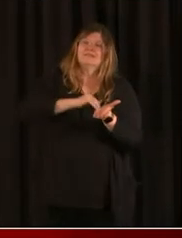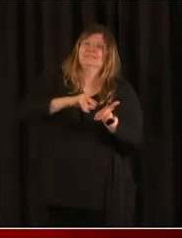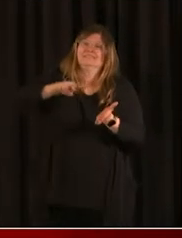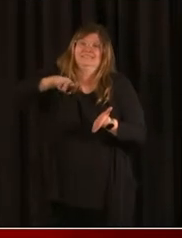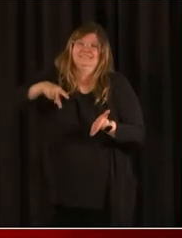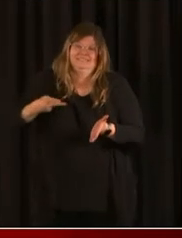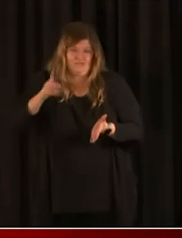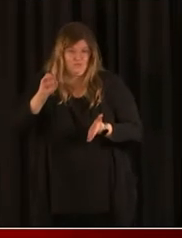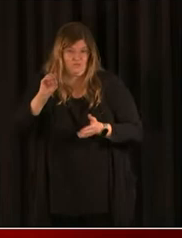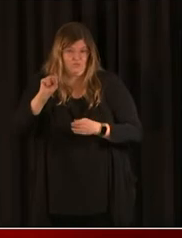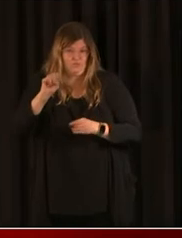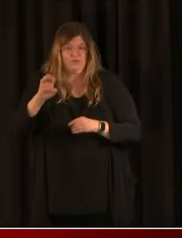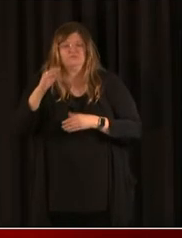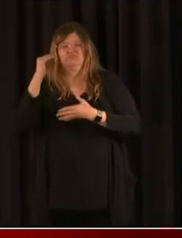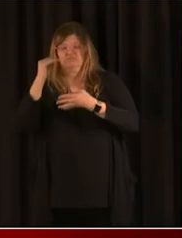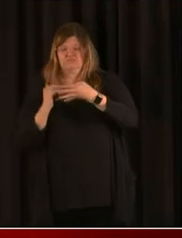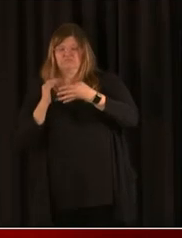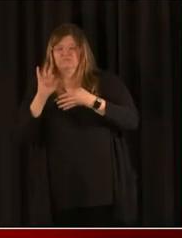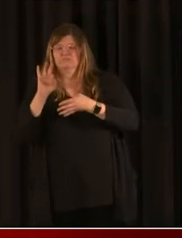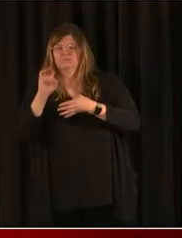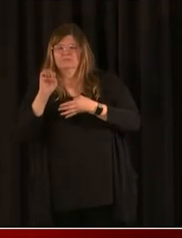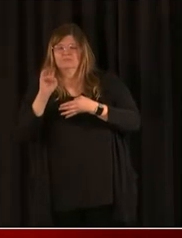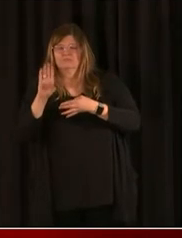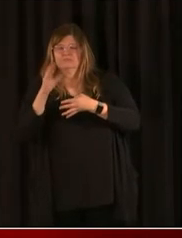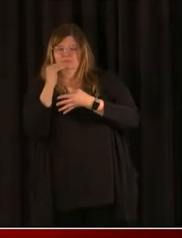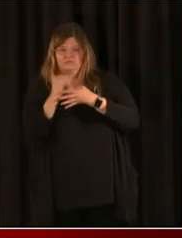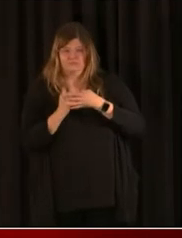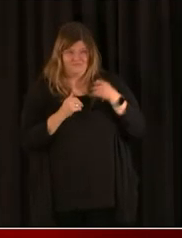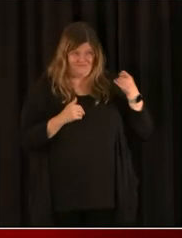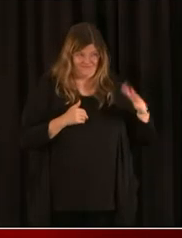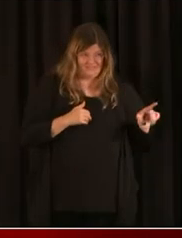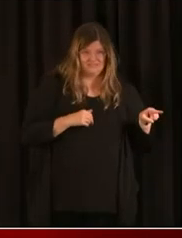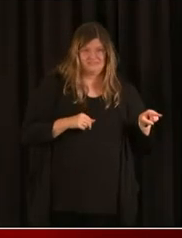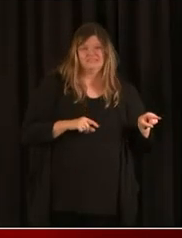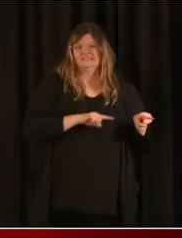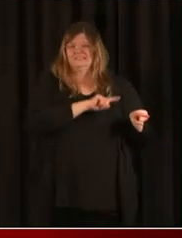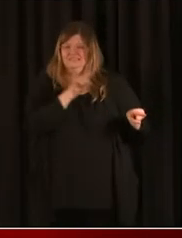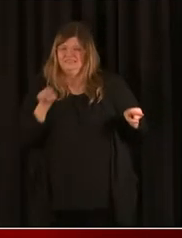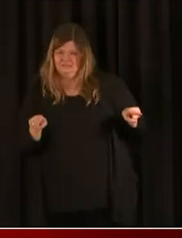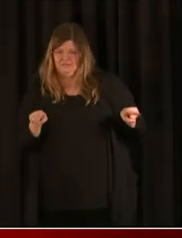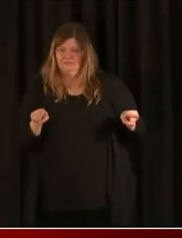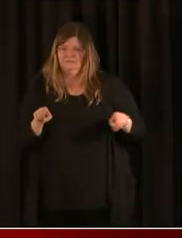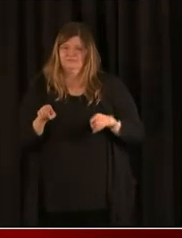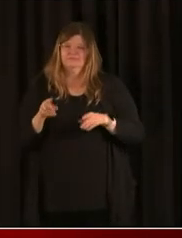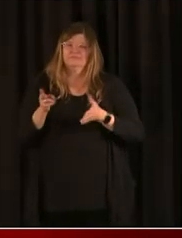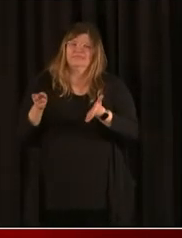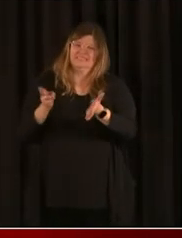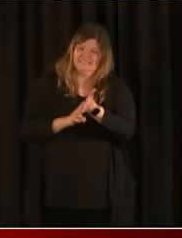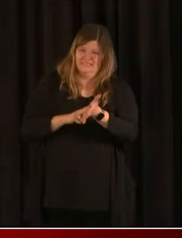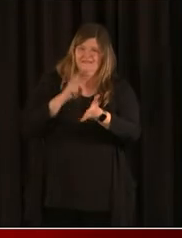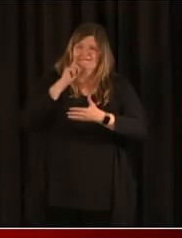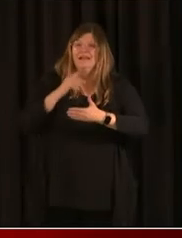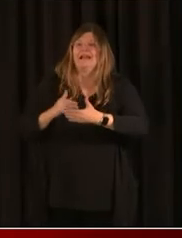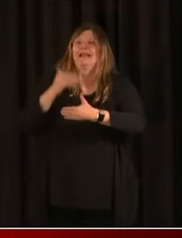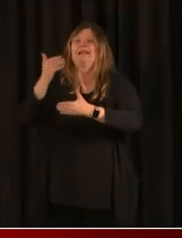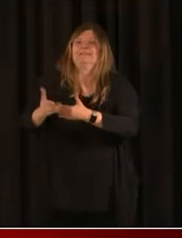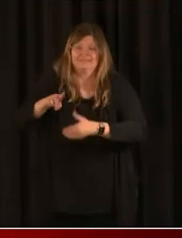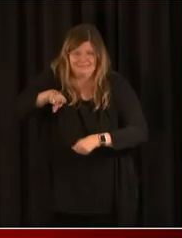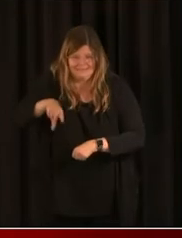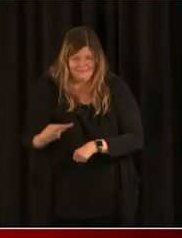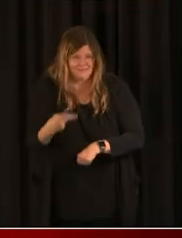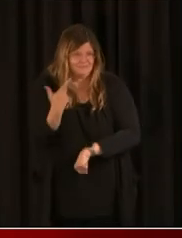that second vaccine as soon as the first vaccination is administered. Now I'll turn it back over to the